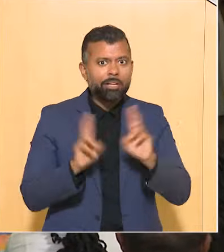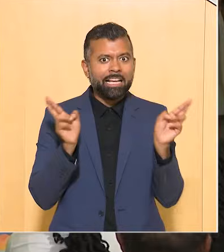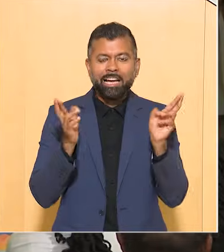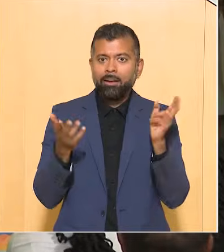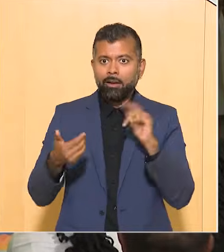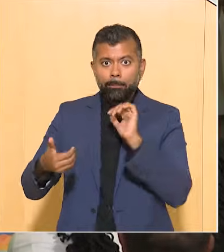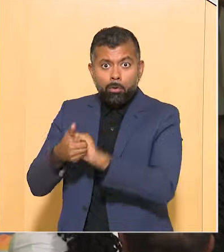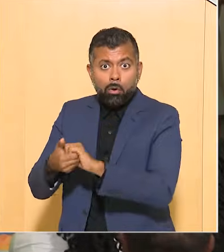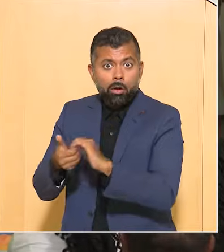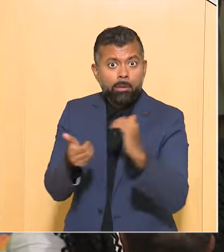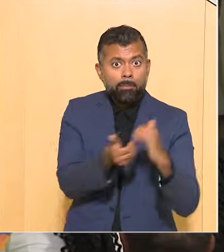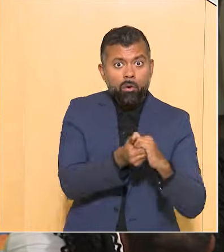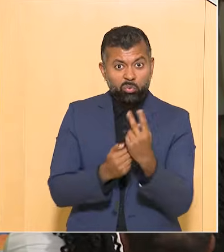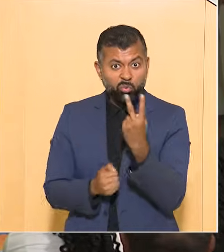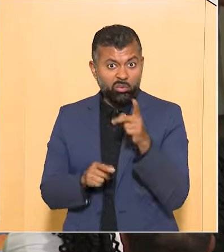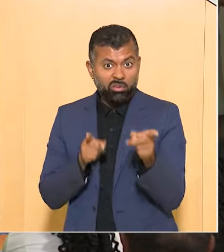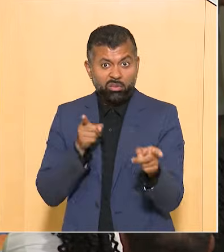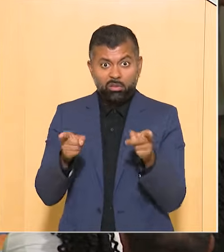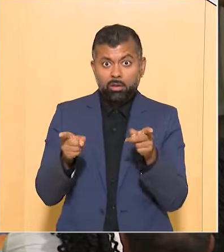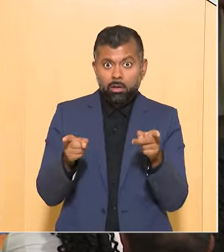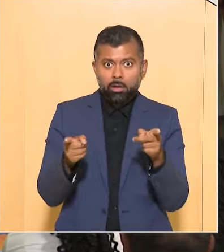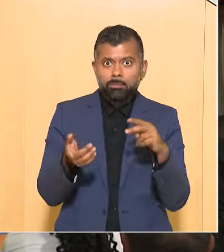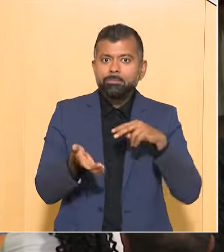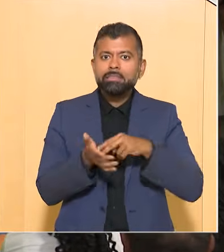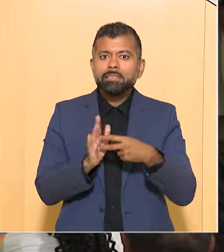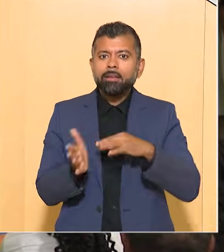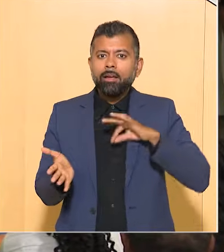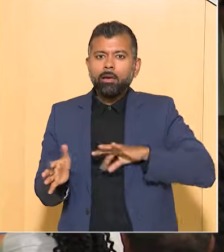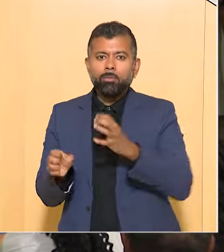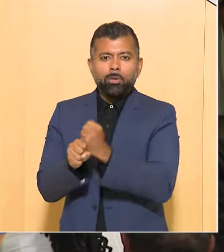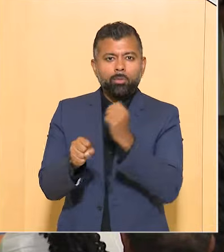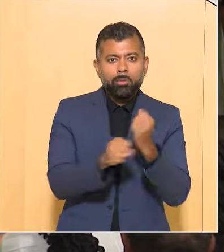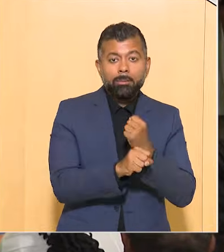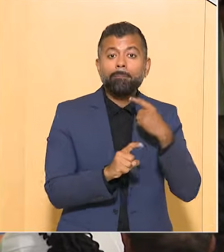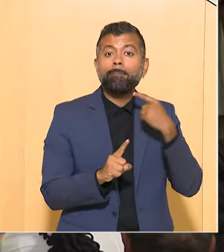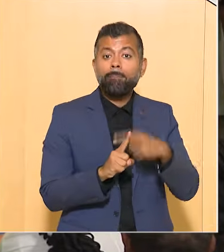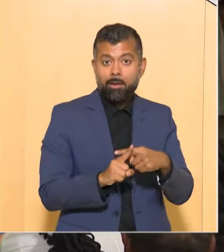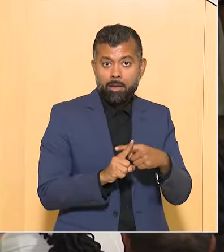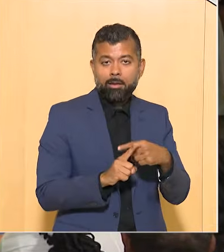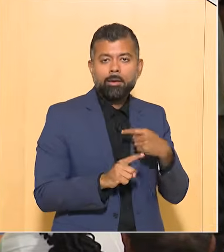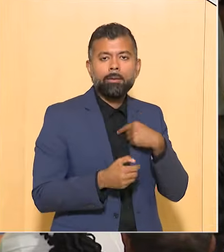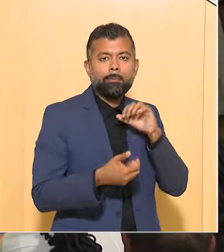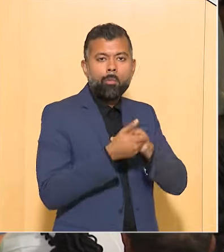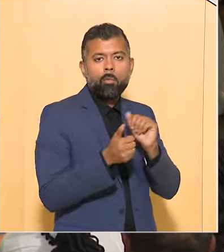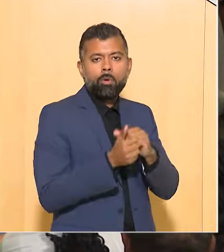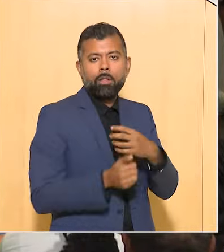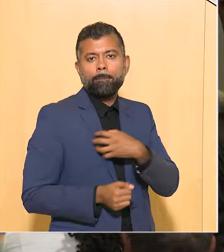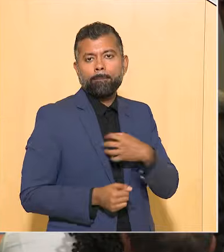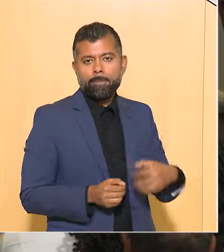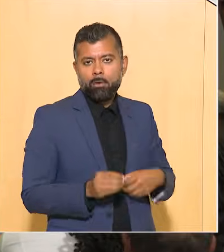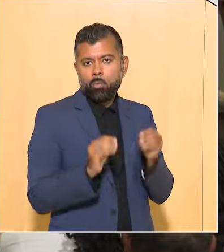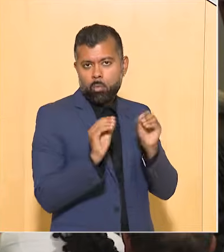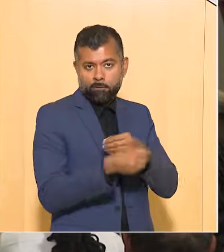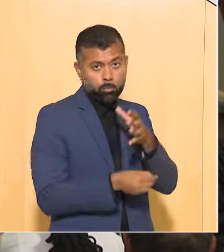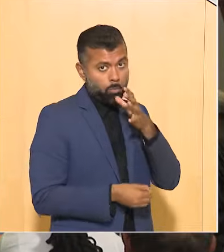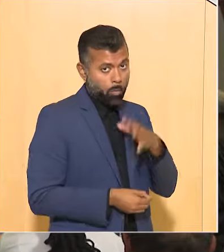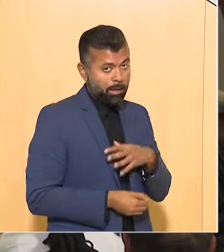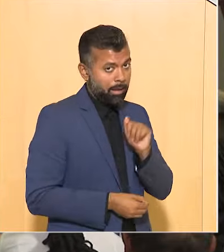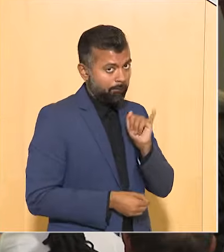Mayor's Office on Latino Affairs, the Women's Policy by our director here, Natasha